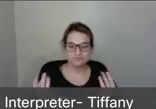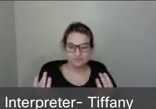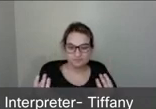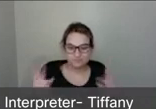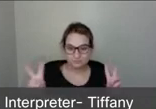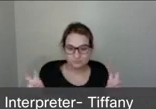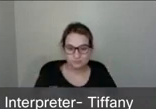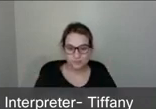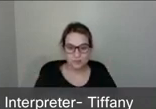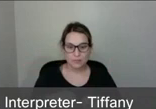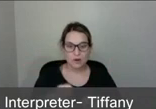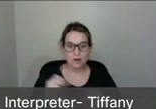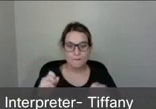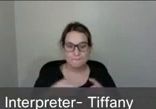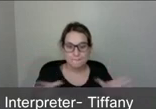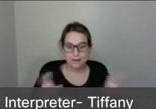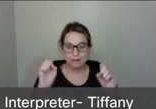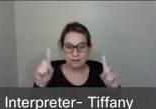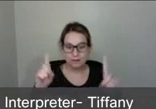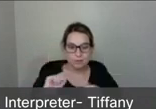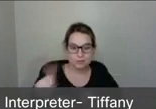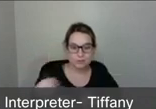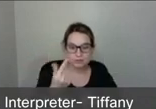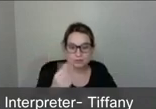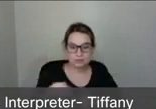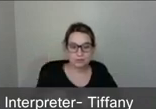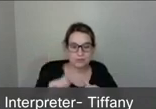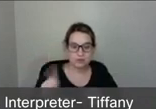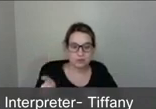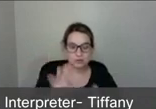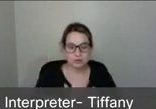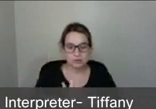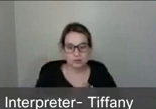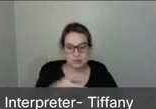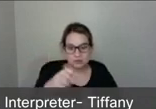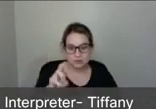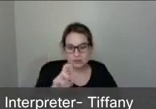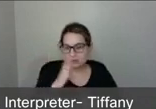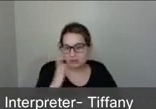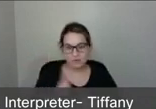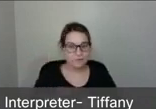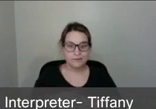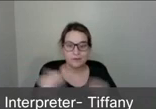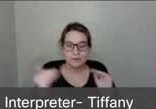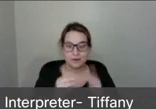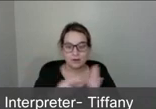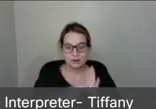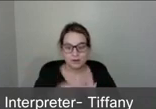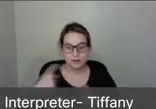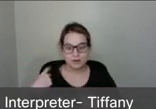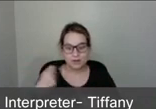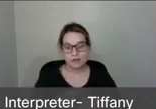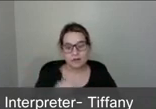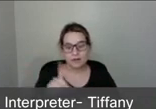public education who lived in Glendale but attended high school in Peoria, and I can tell you that I never felt fairly represented as a Latinx in a